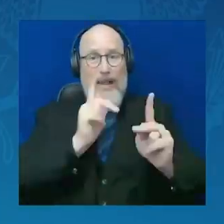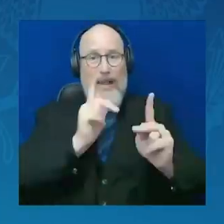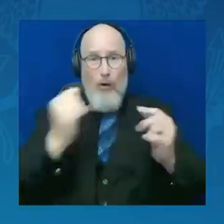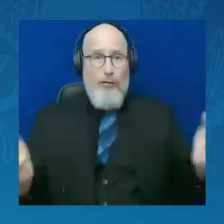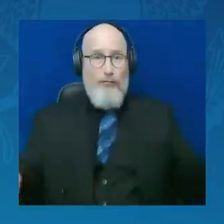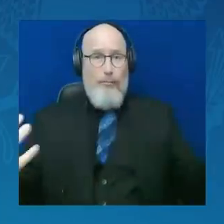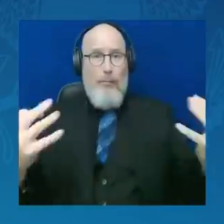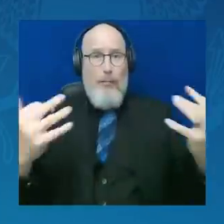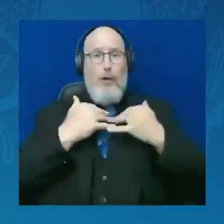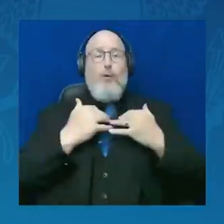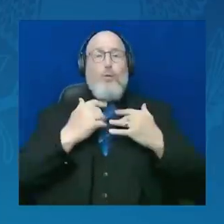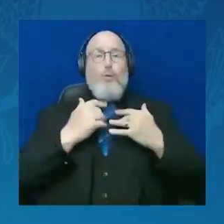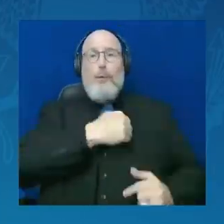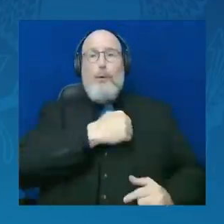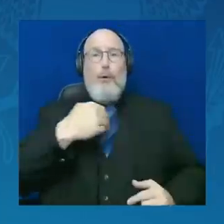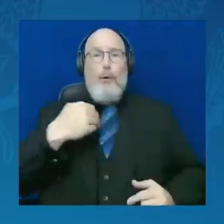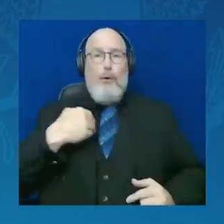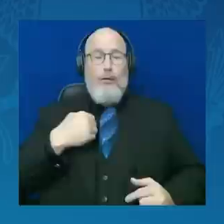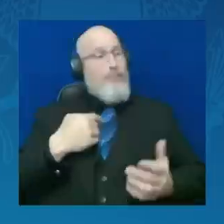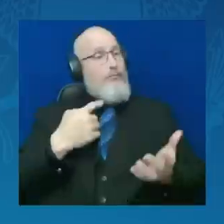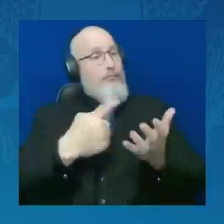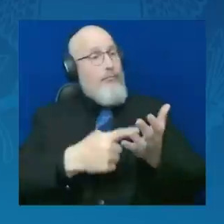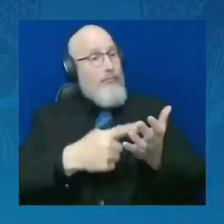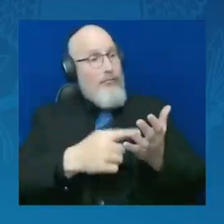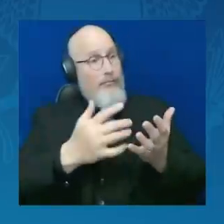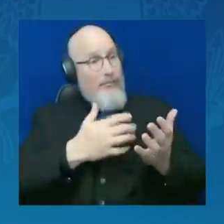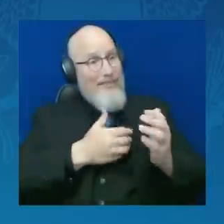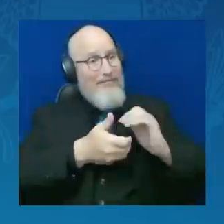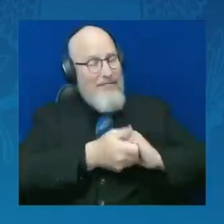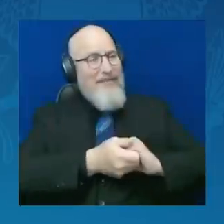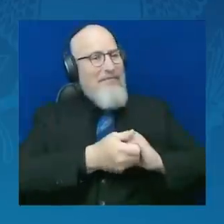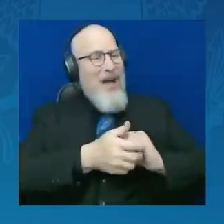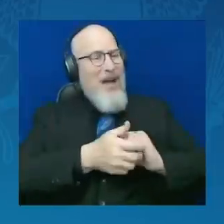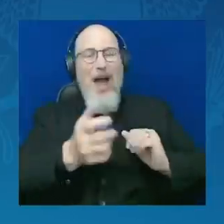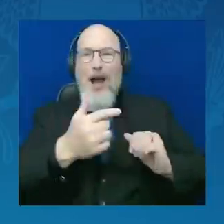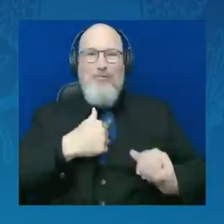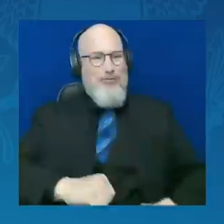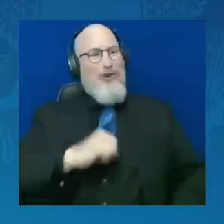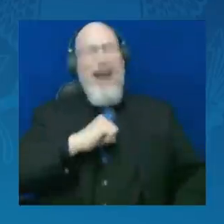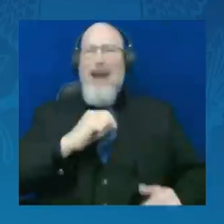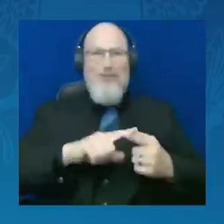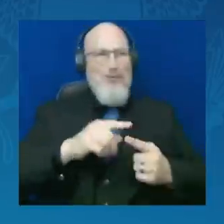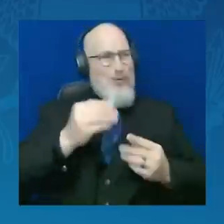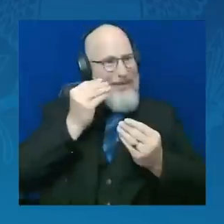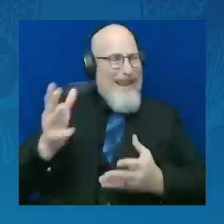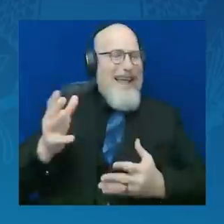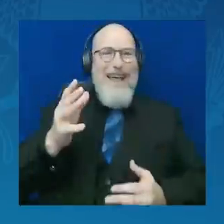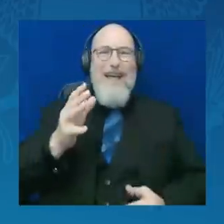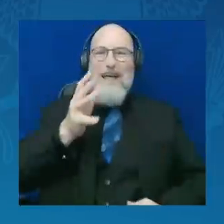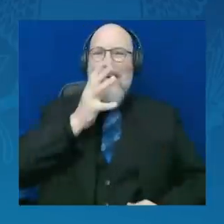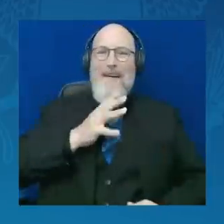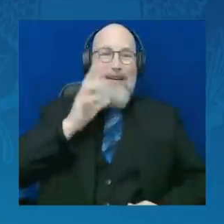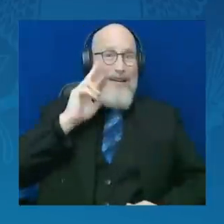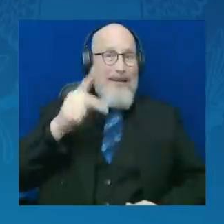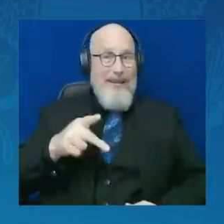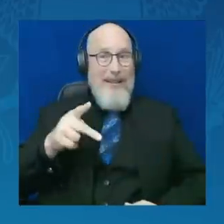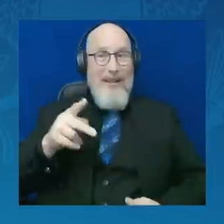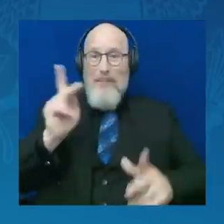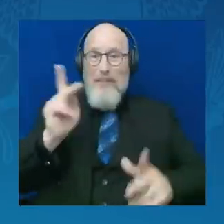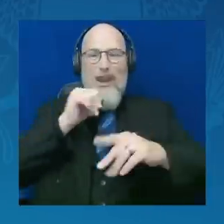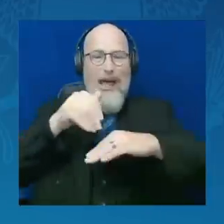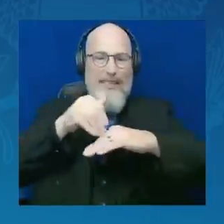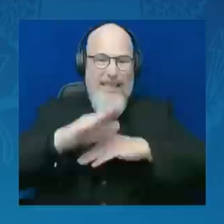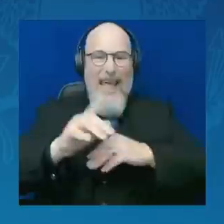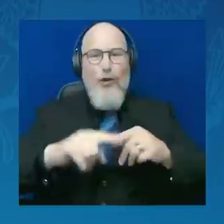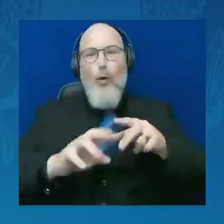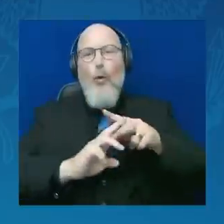my compatriots not right now. I was proud to tell Madam Vice President that all those people have not been sent to any camps and refugees camps. They